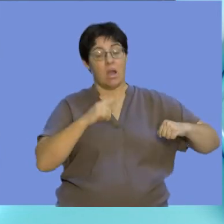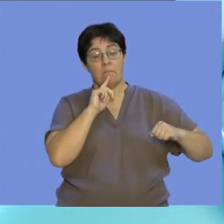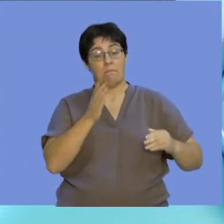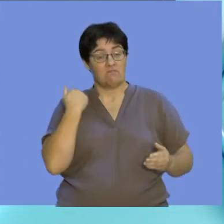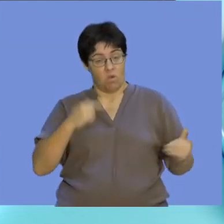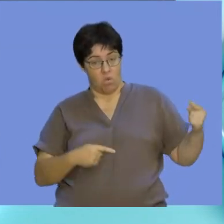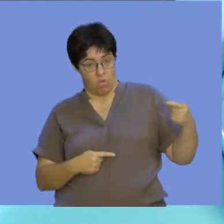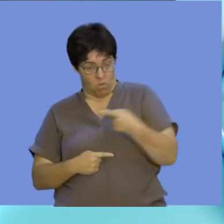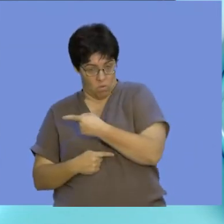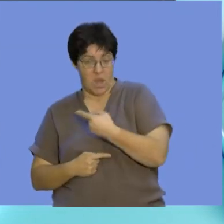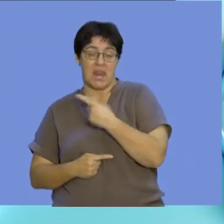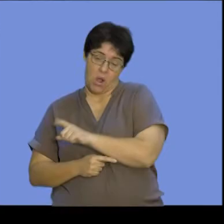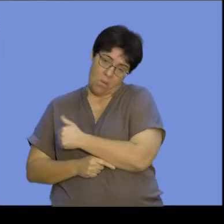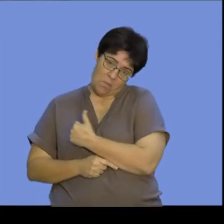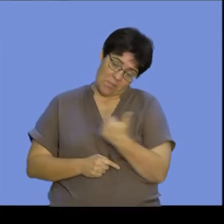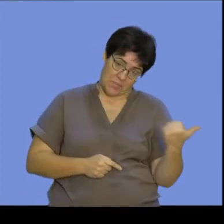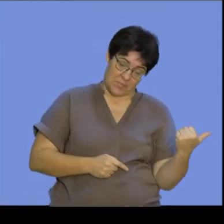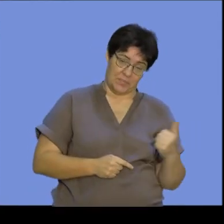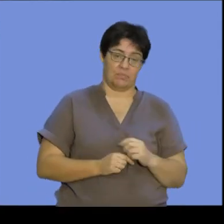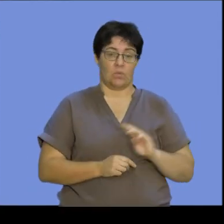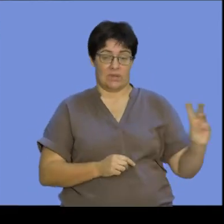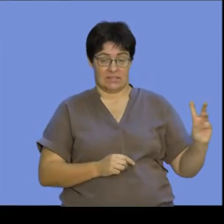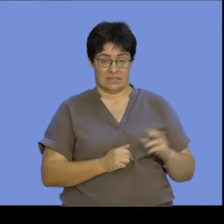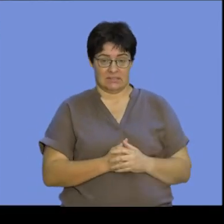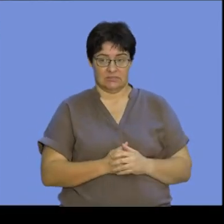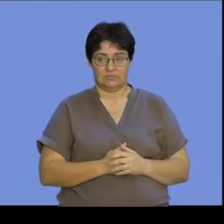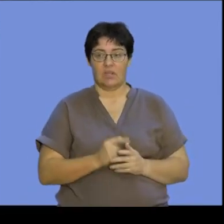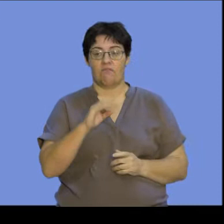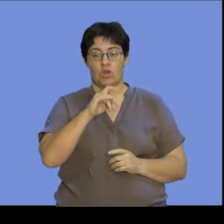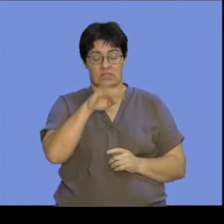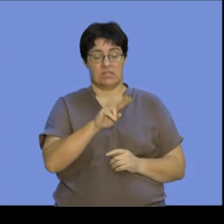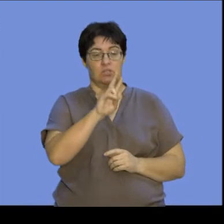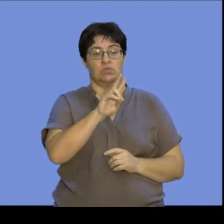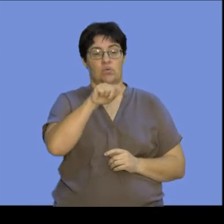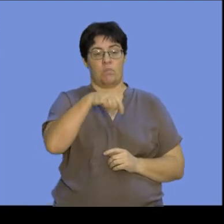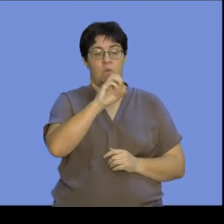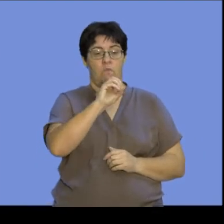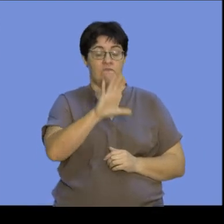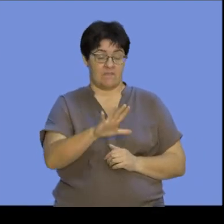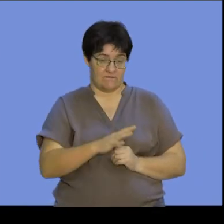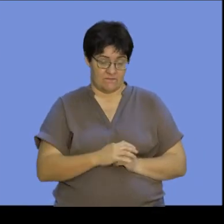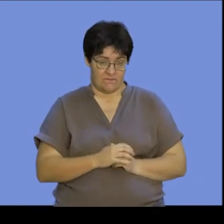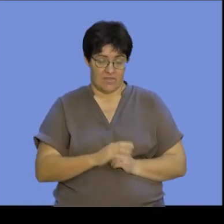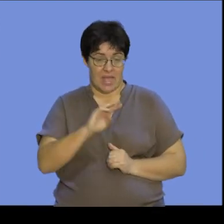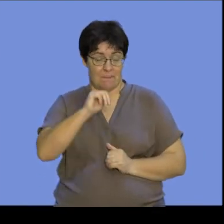going east, now it's going to be going west with a velocity of 2.05,